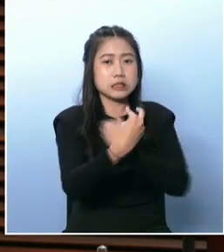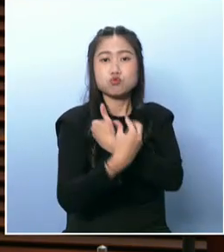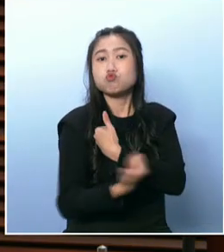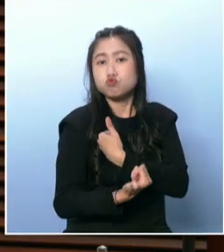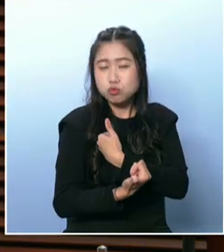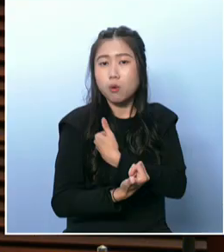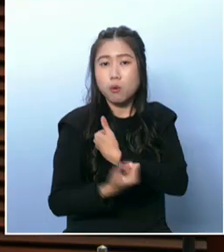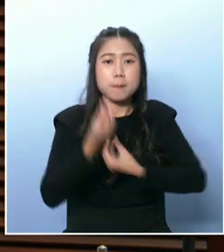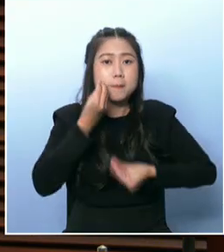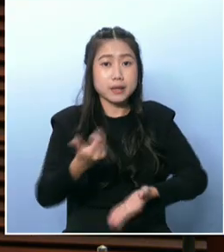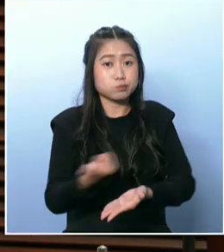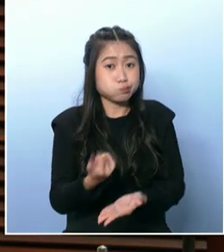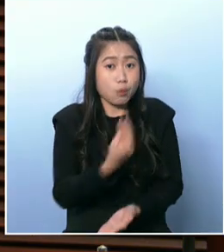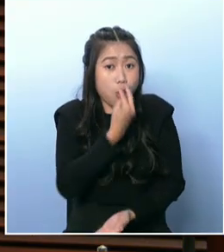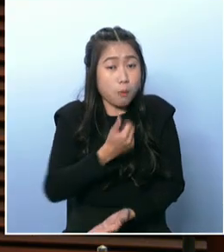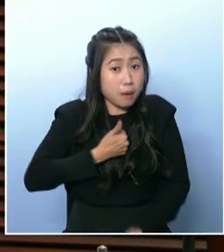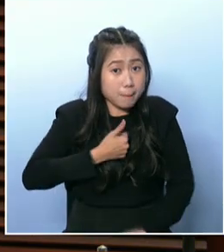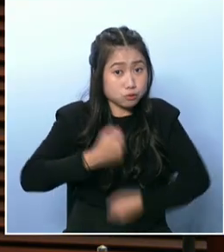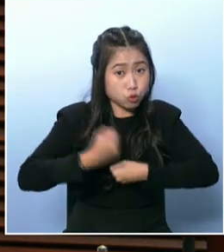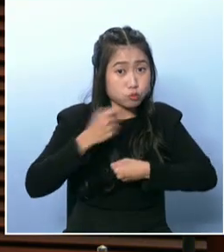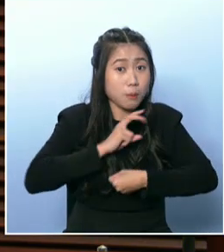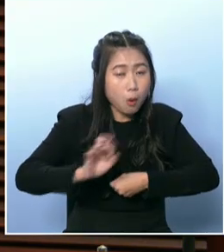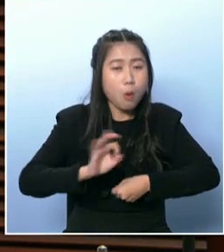transitional housing for PWDs